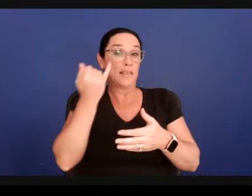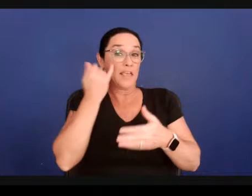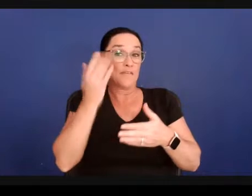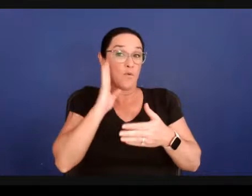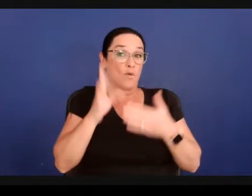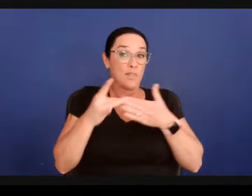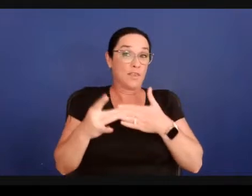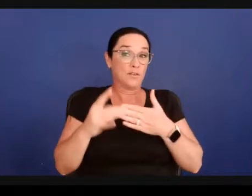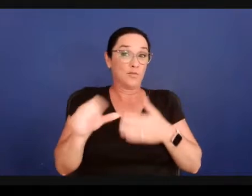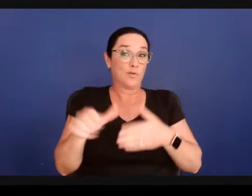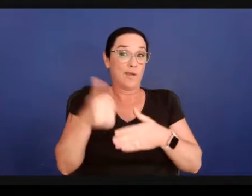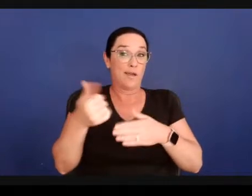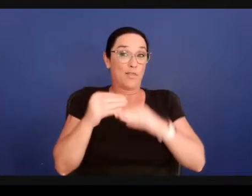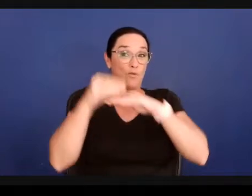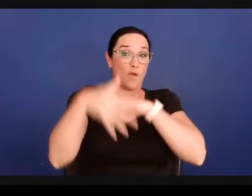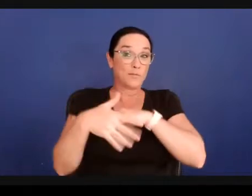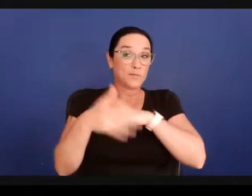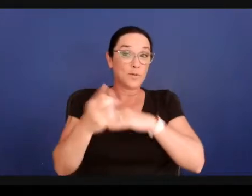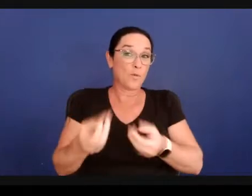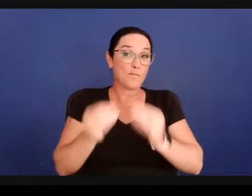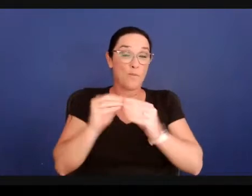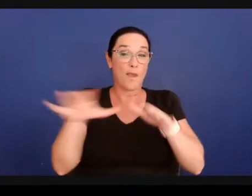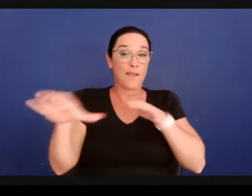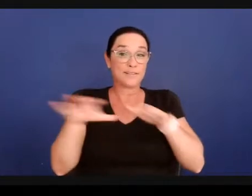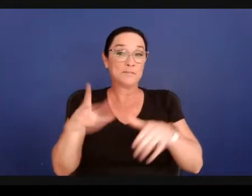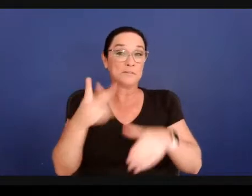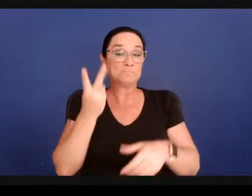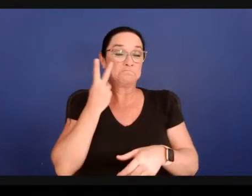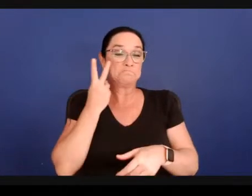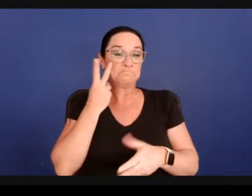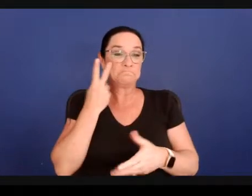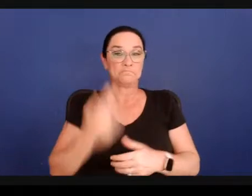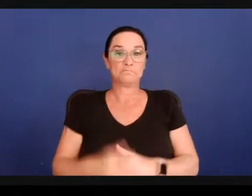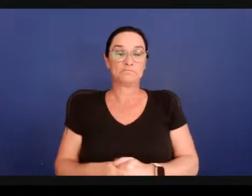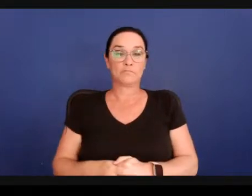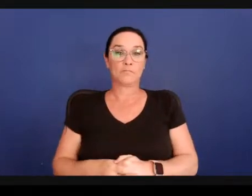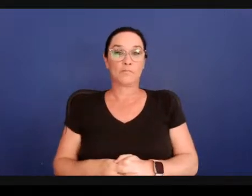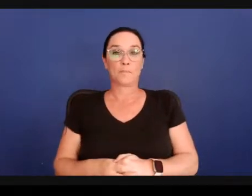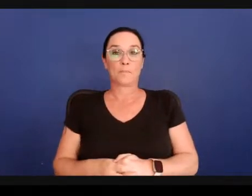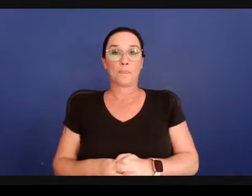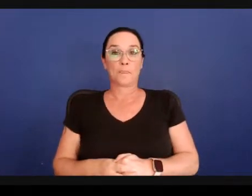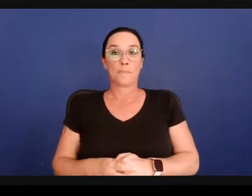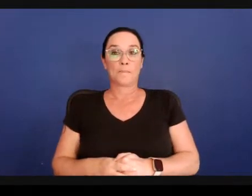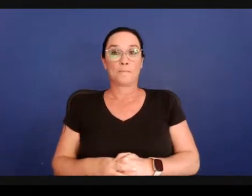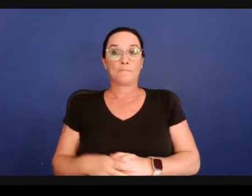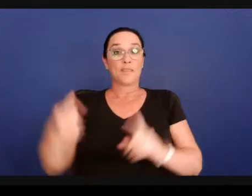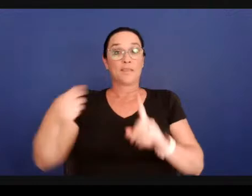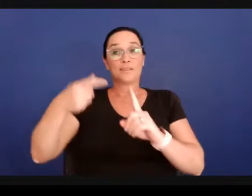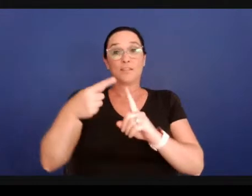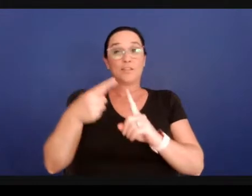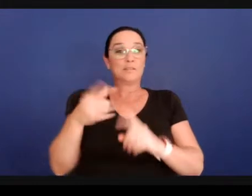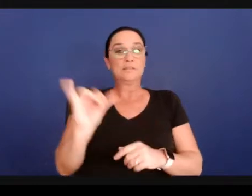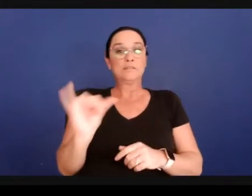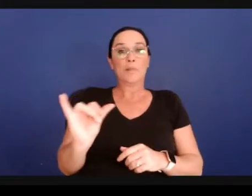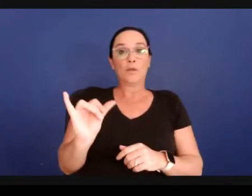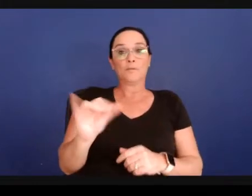activity, we'll have to wait and see. The signals are much like last month. Here is the outlet